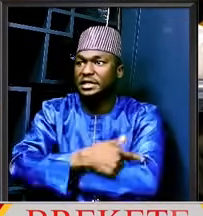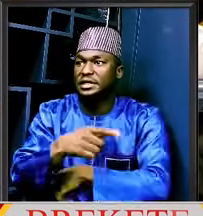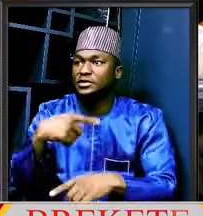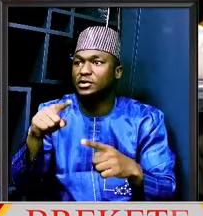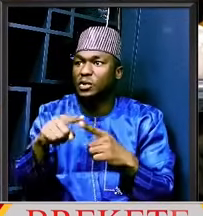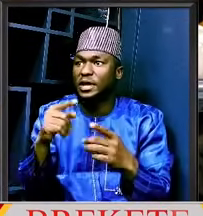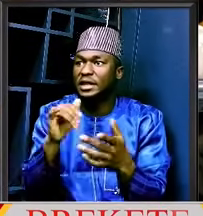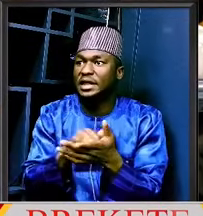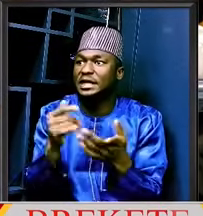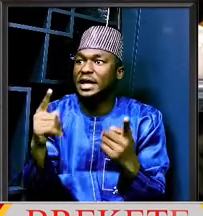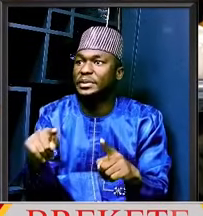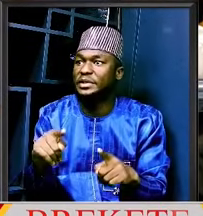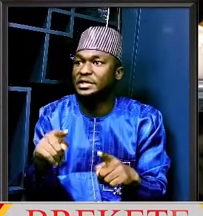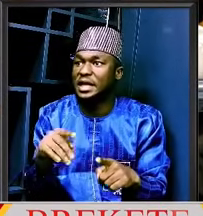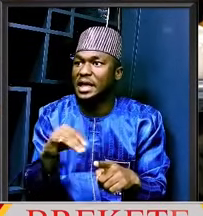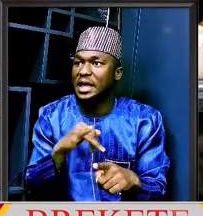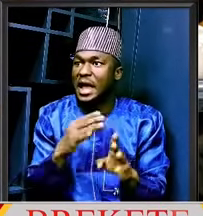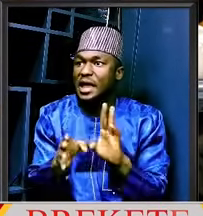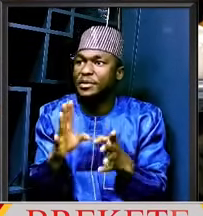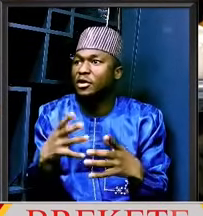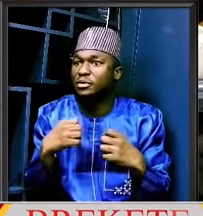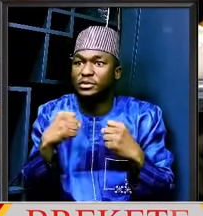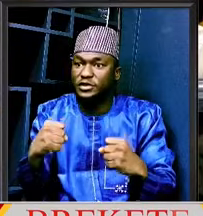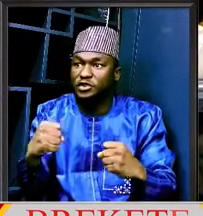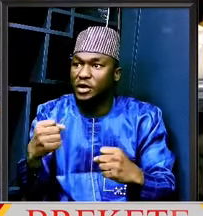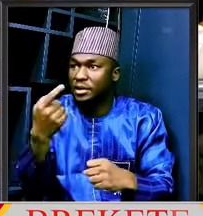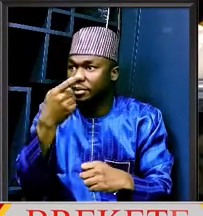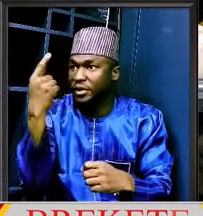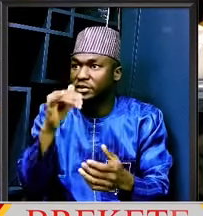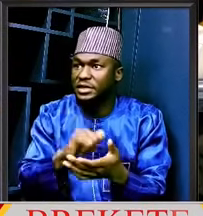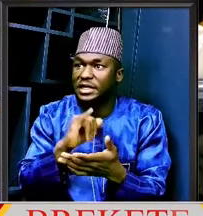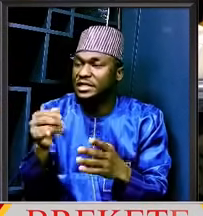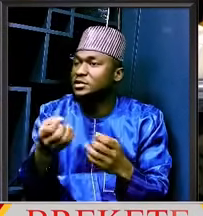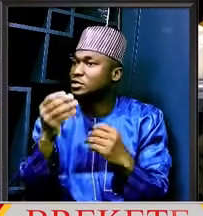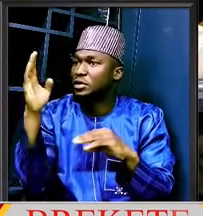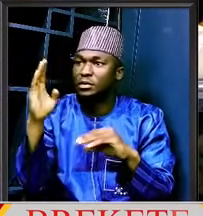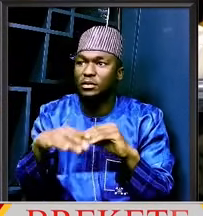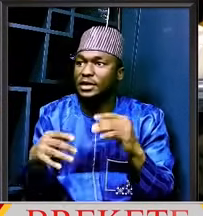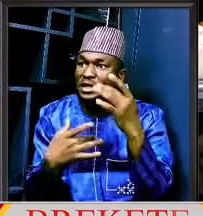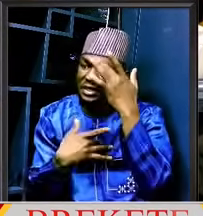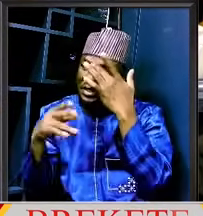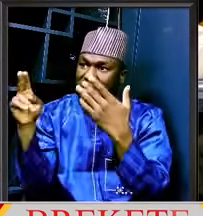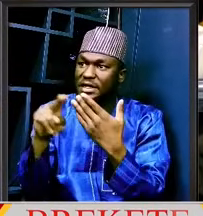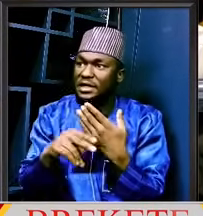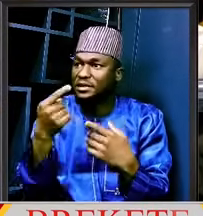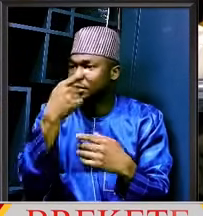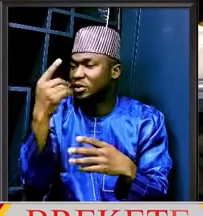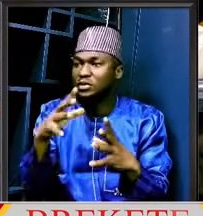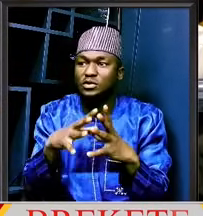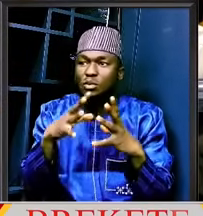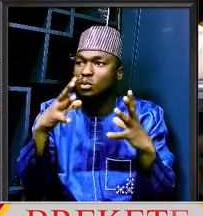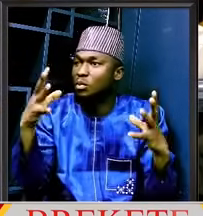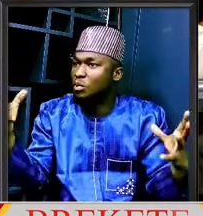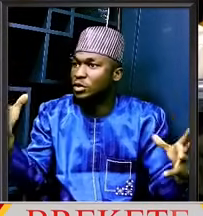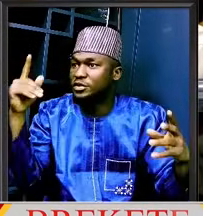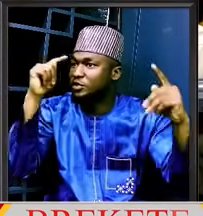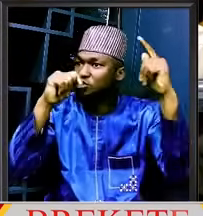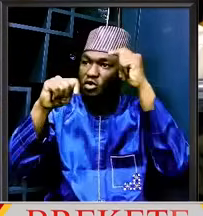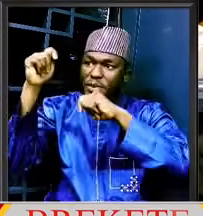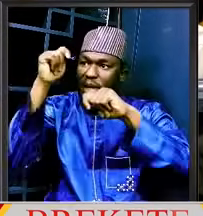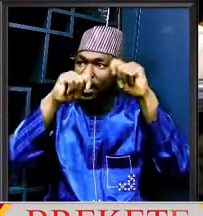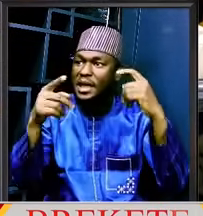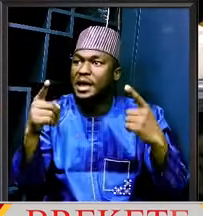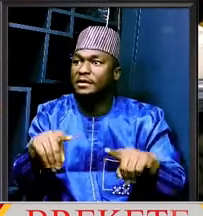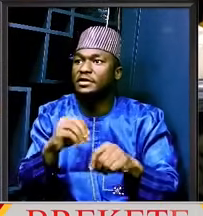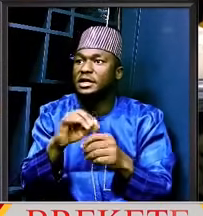the aggression. I became strong because I saw something that was more than sickness. Because there was so much aggression going on that morning.